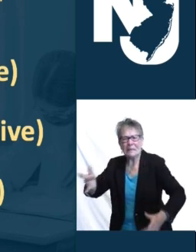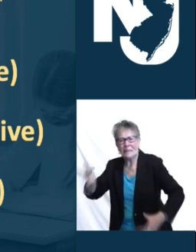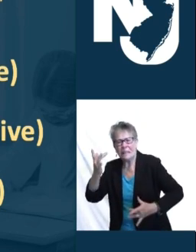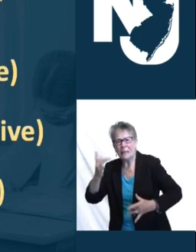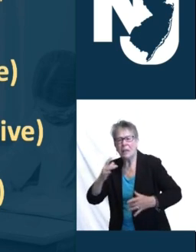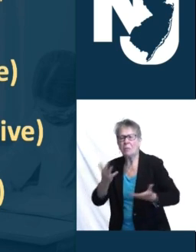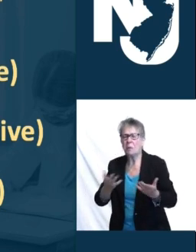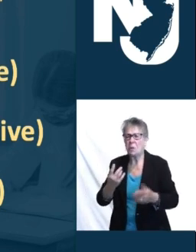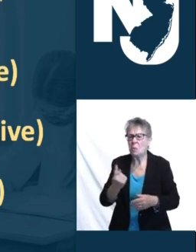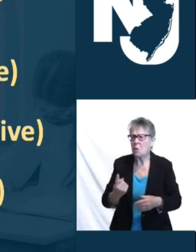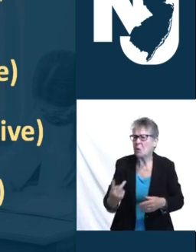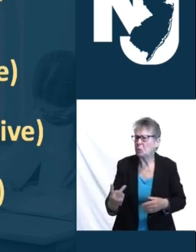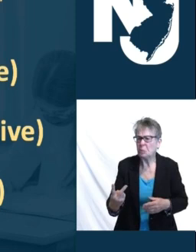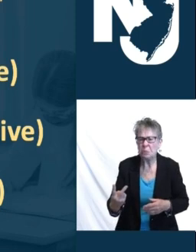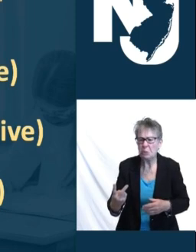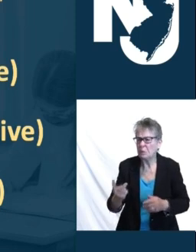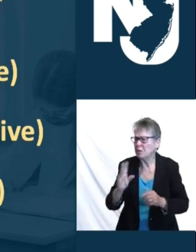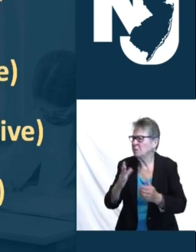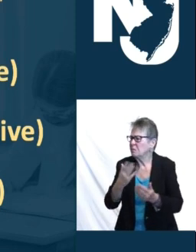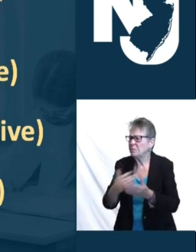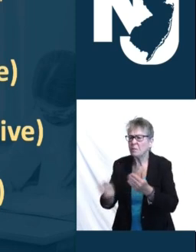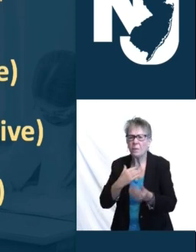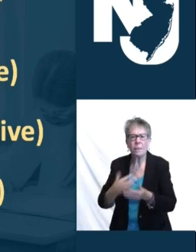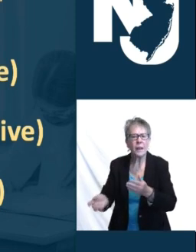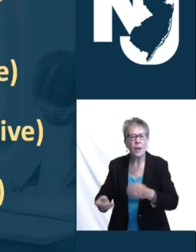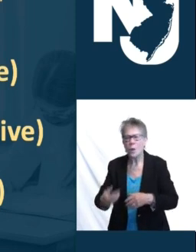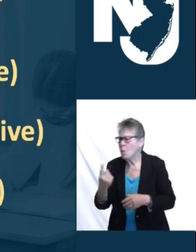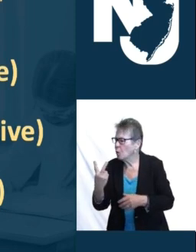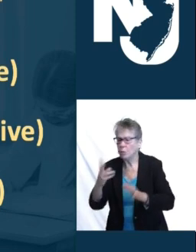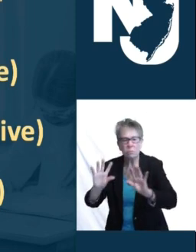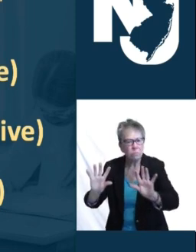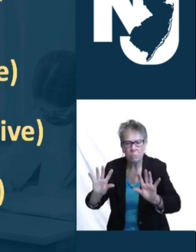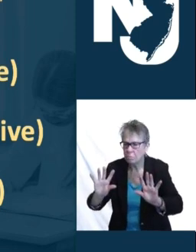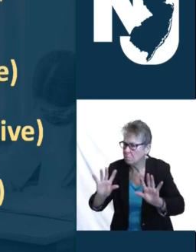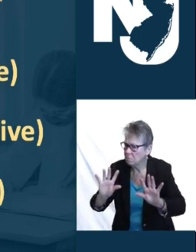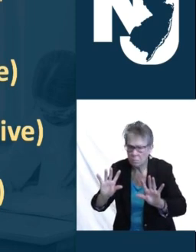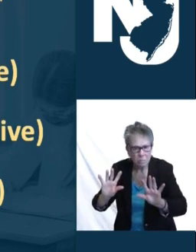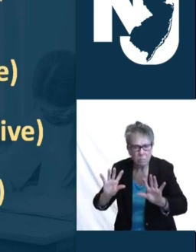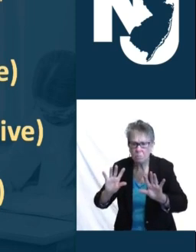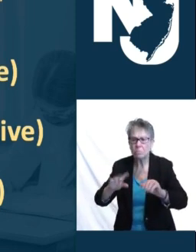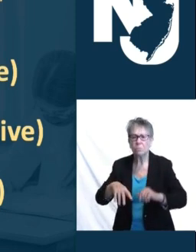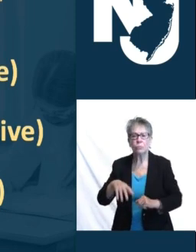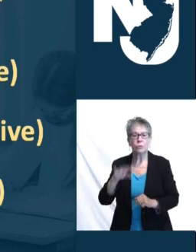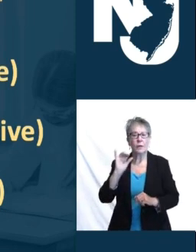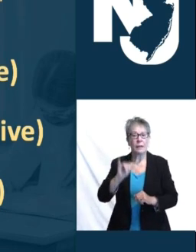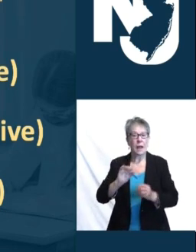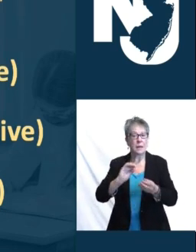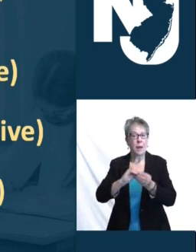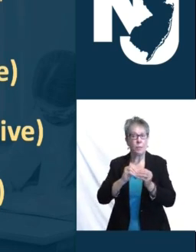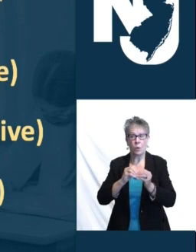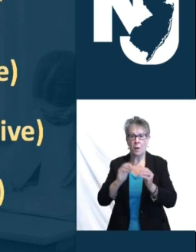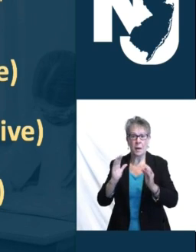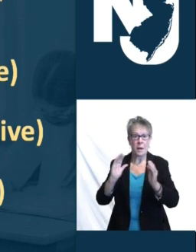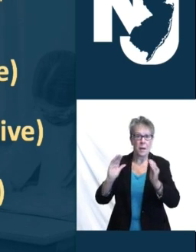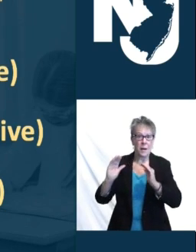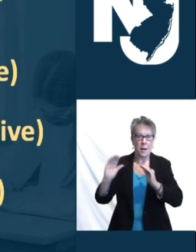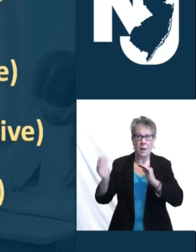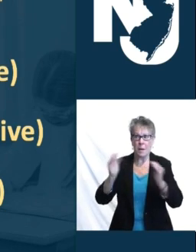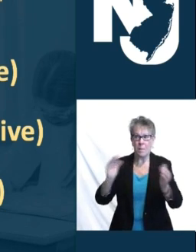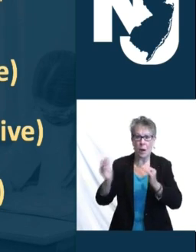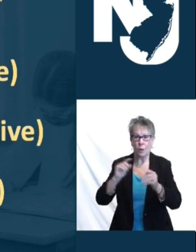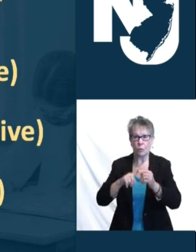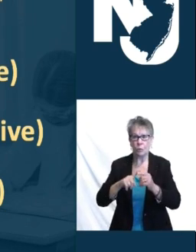COVID-19 in-school transmission or otherwise, these numbers, when measured against those overall totals, provide important context